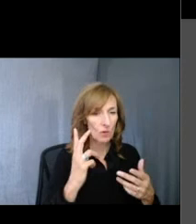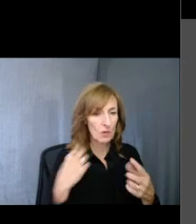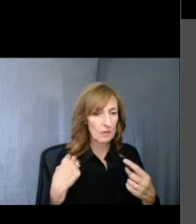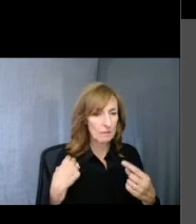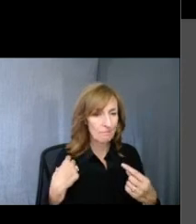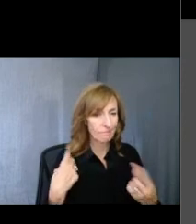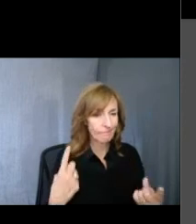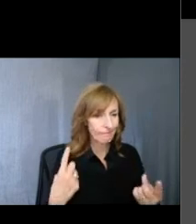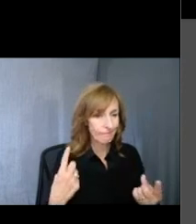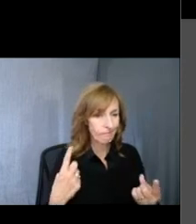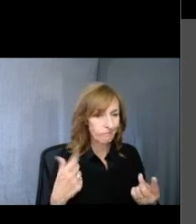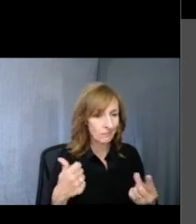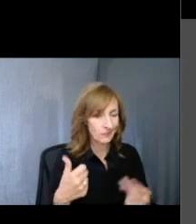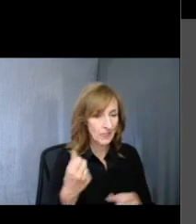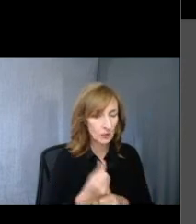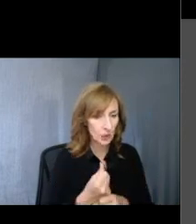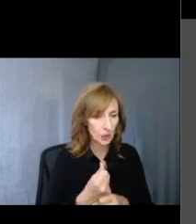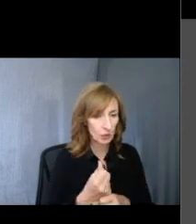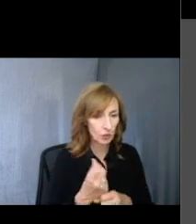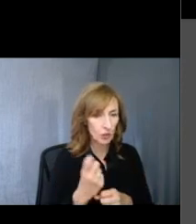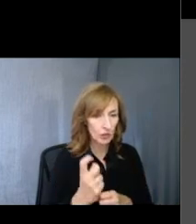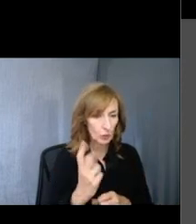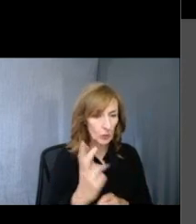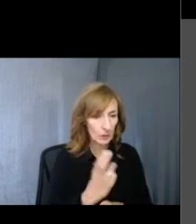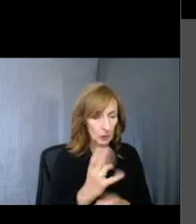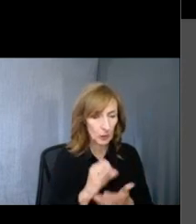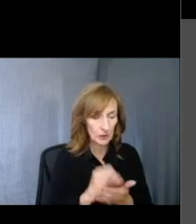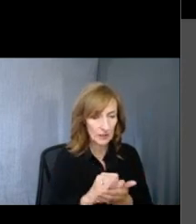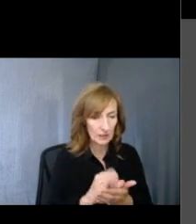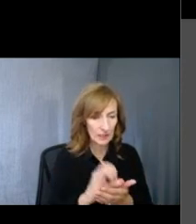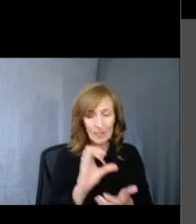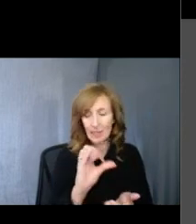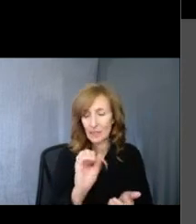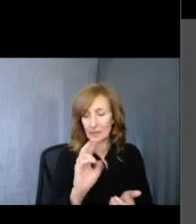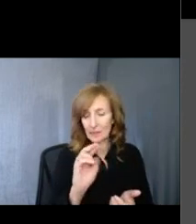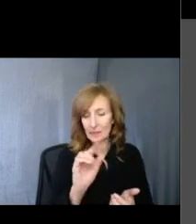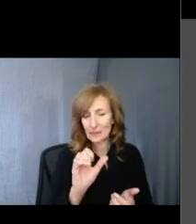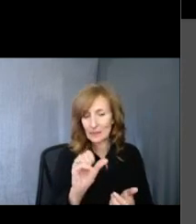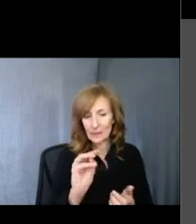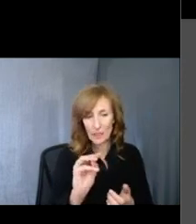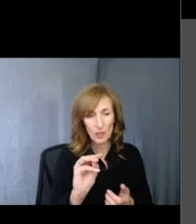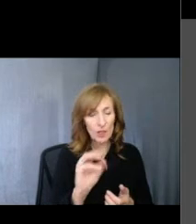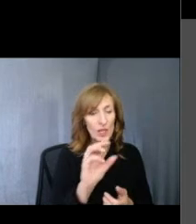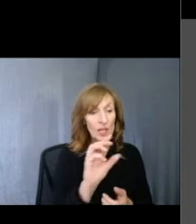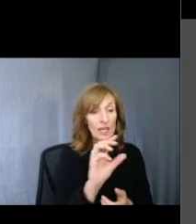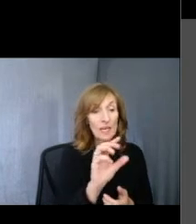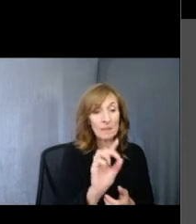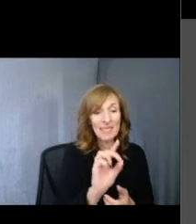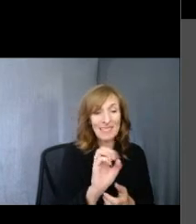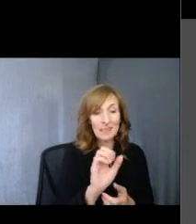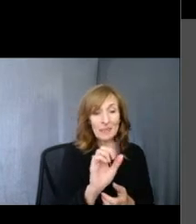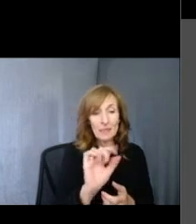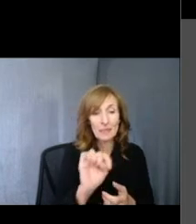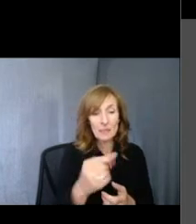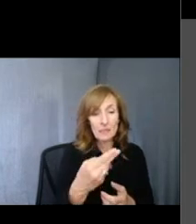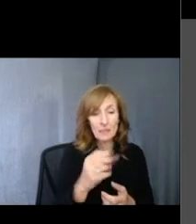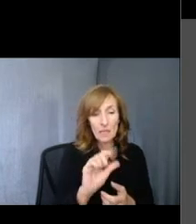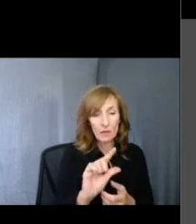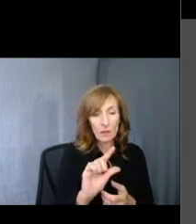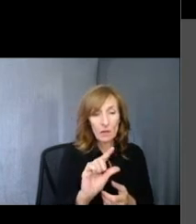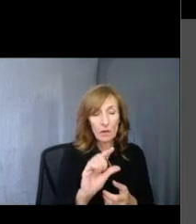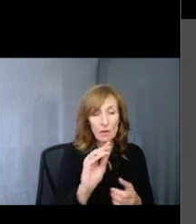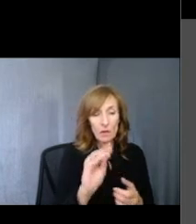it's the serum symmetrical dimethylarginine. And SDMA and creatinine, SDMA is also a byproduct